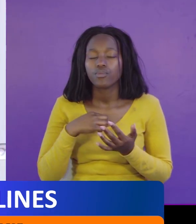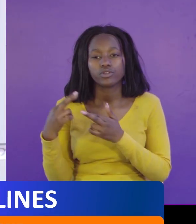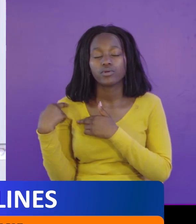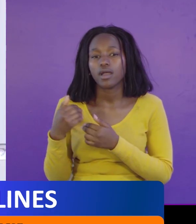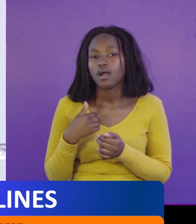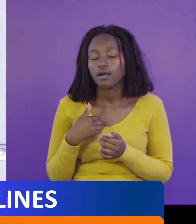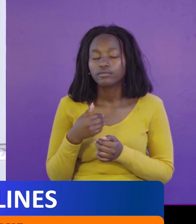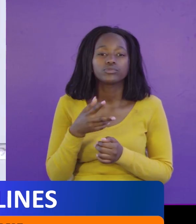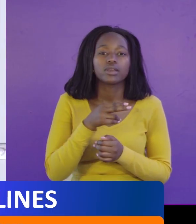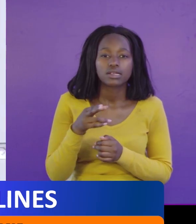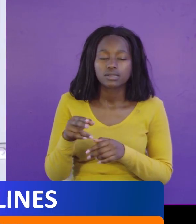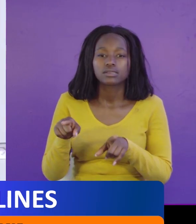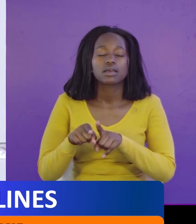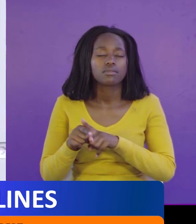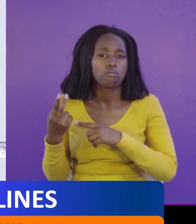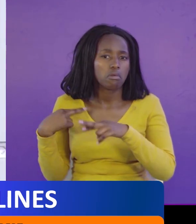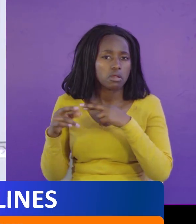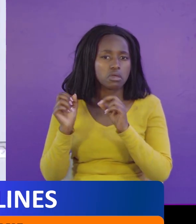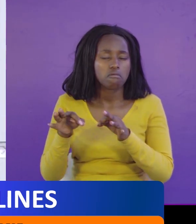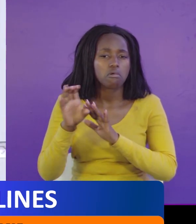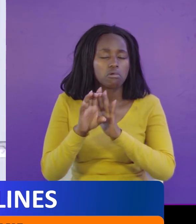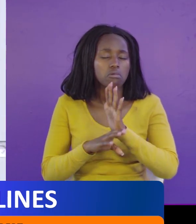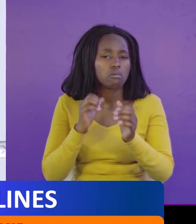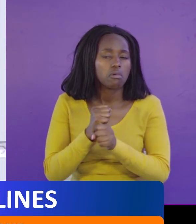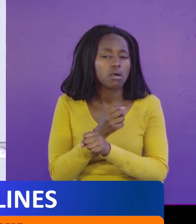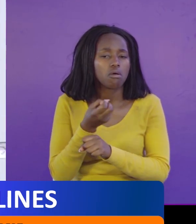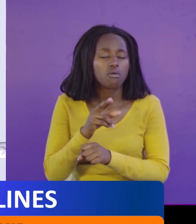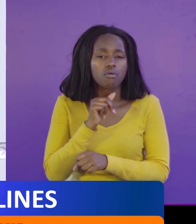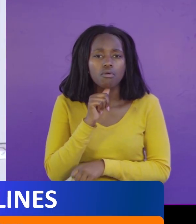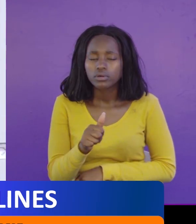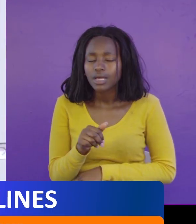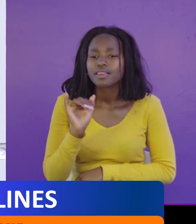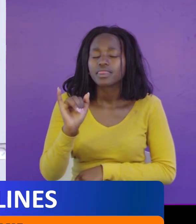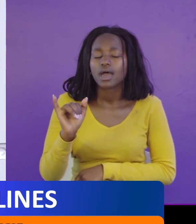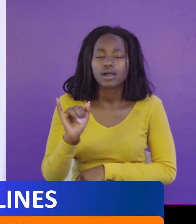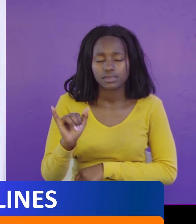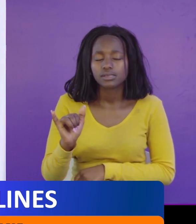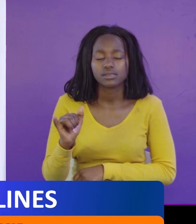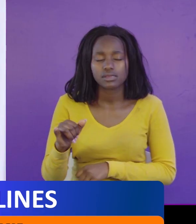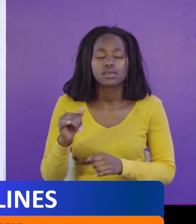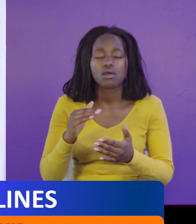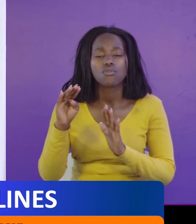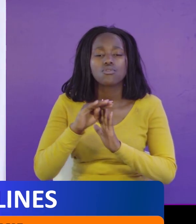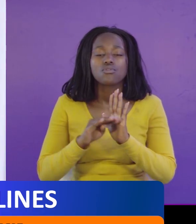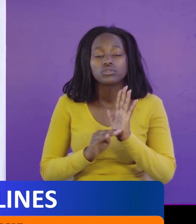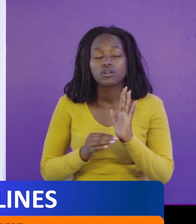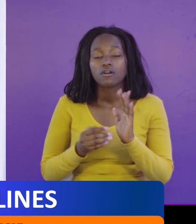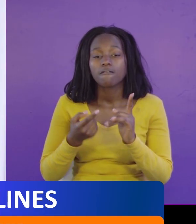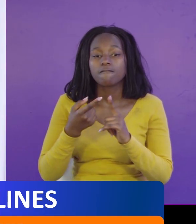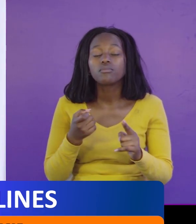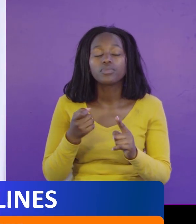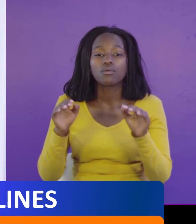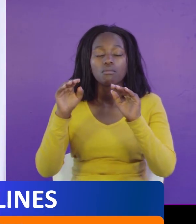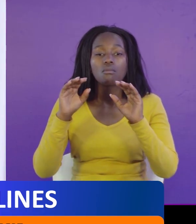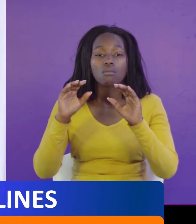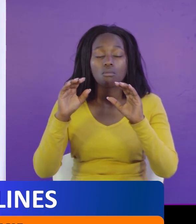Constitution to see whether it is working or not working as intended by the framers of our Constitution? I believe the time has come for the country